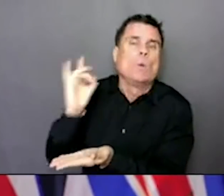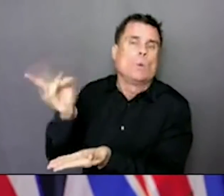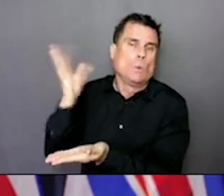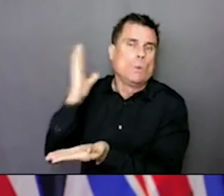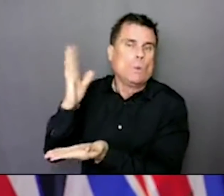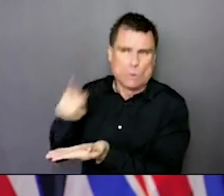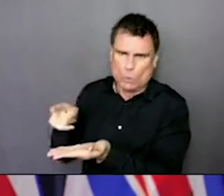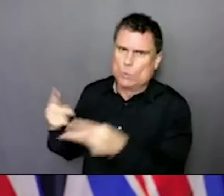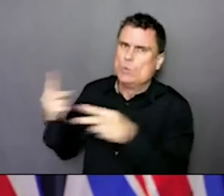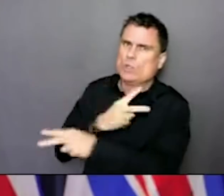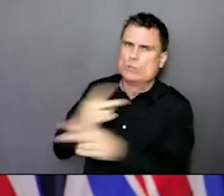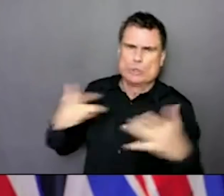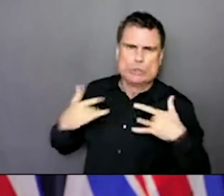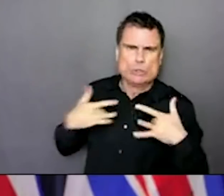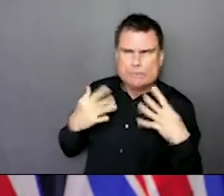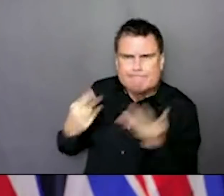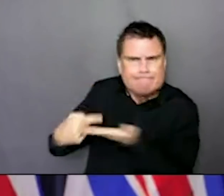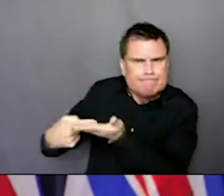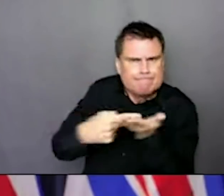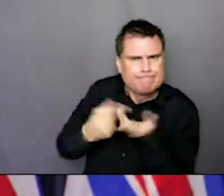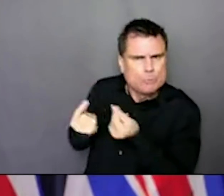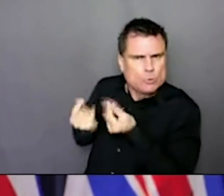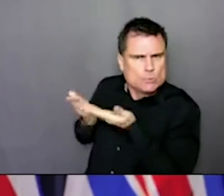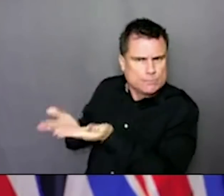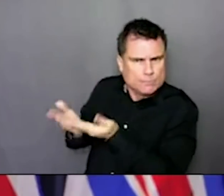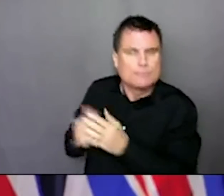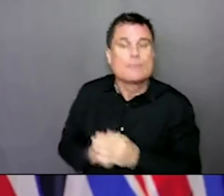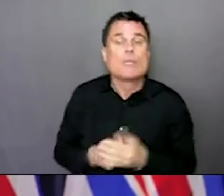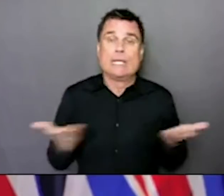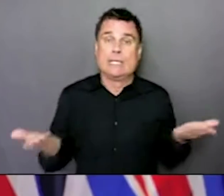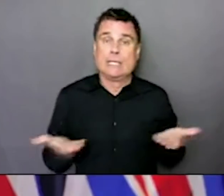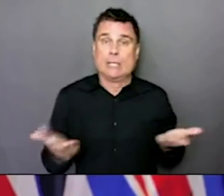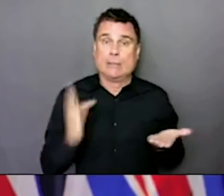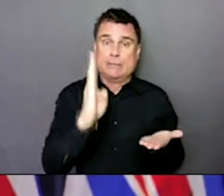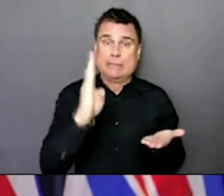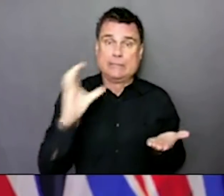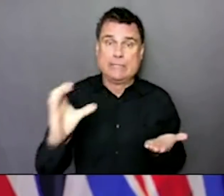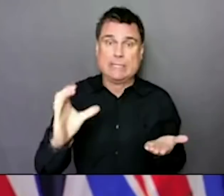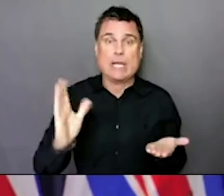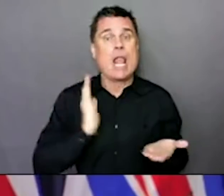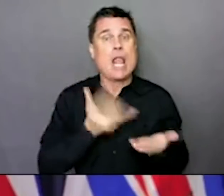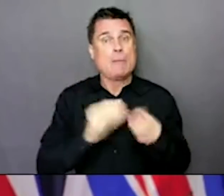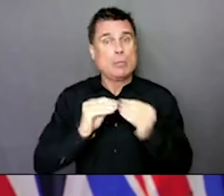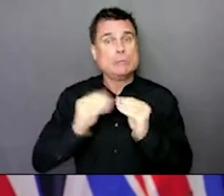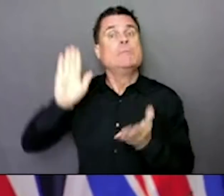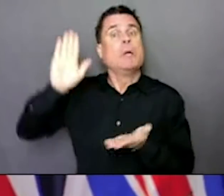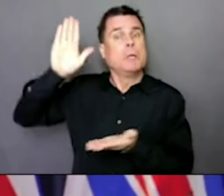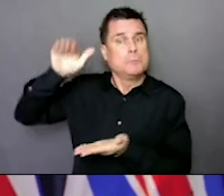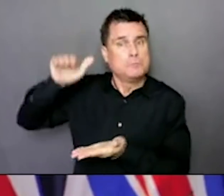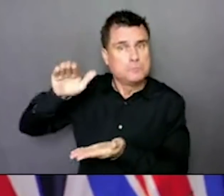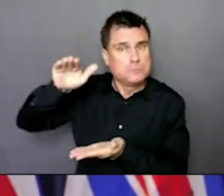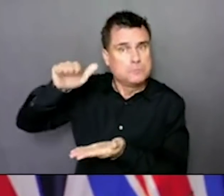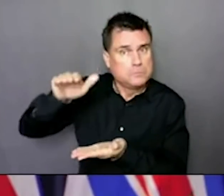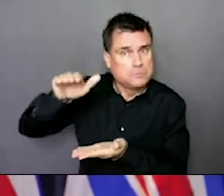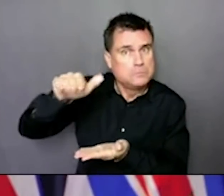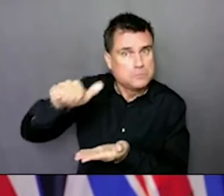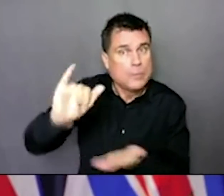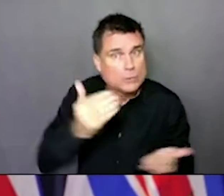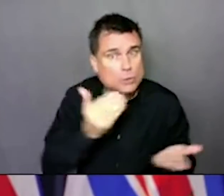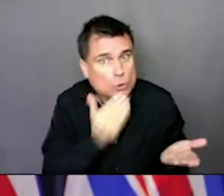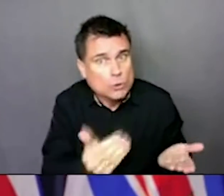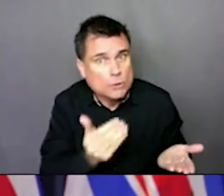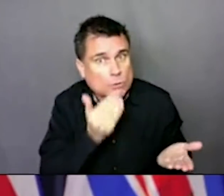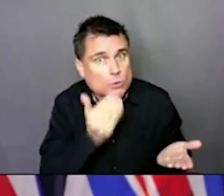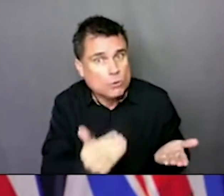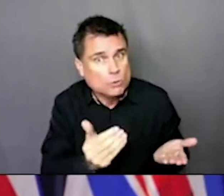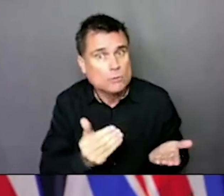British Columbians for their patience and their resolve to make sure that we can continue to do our level best to battle this